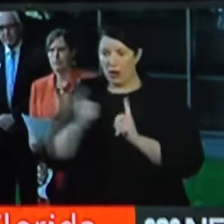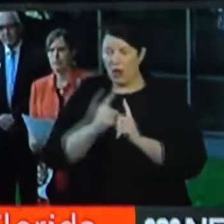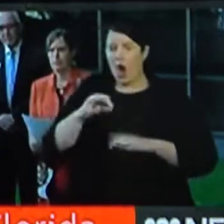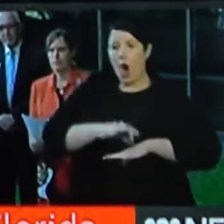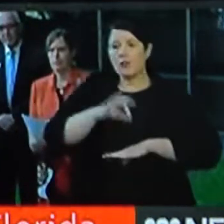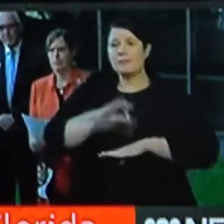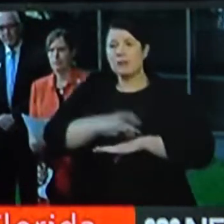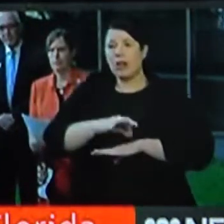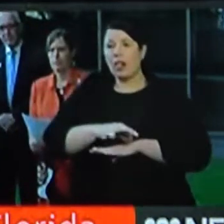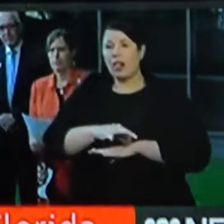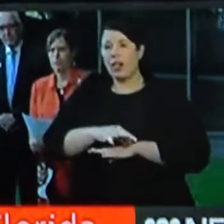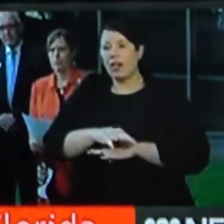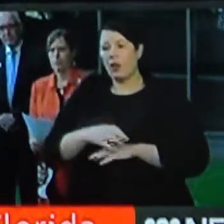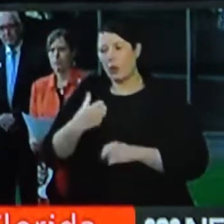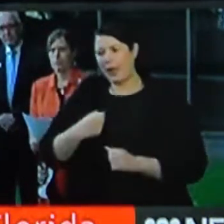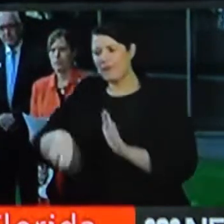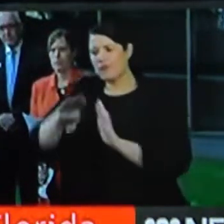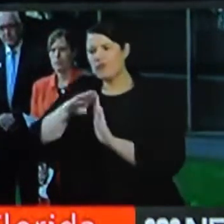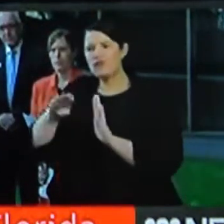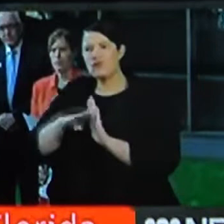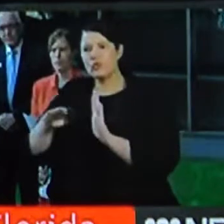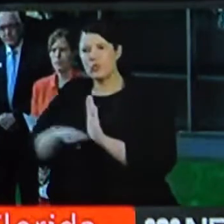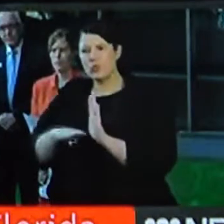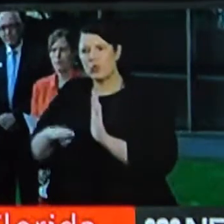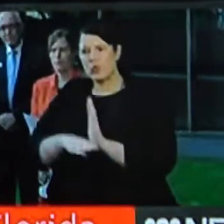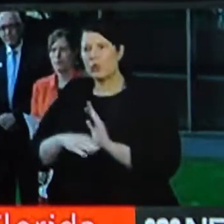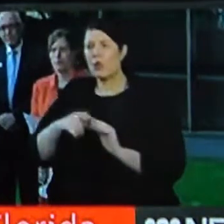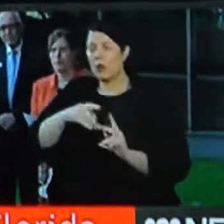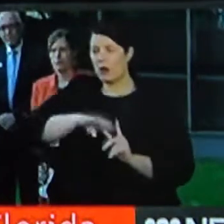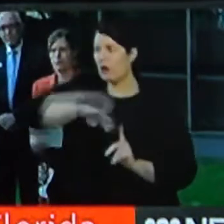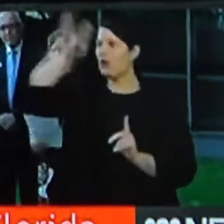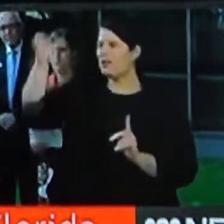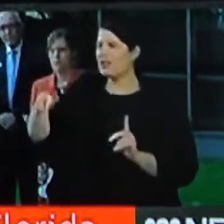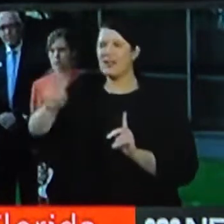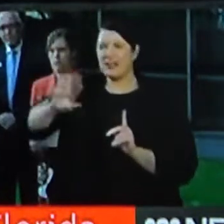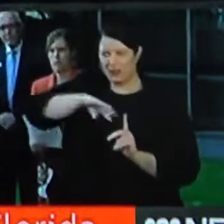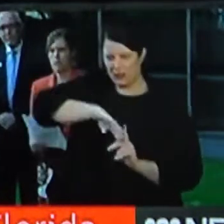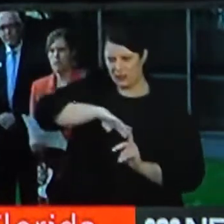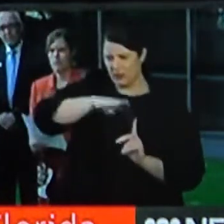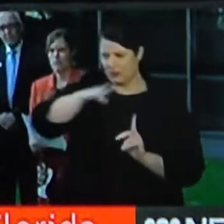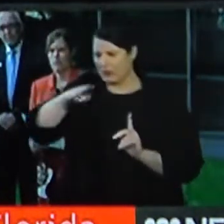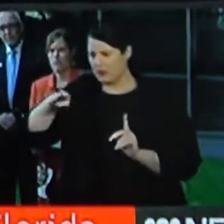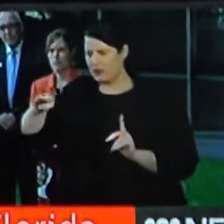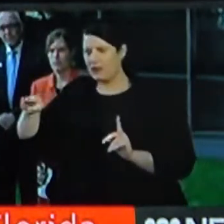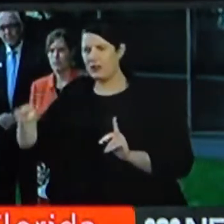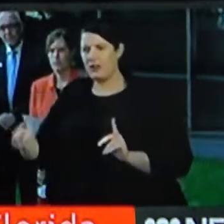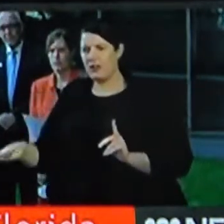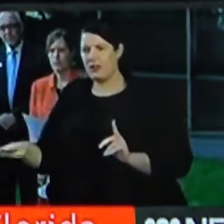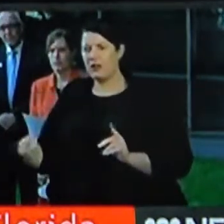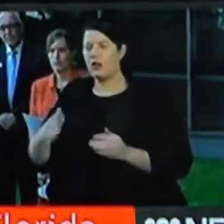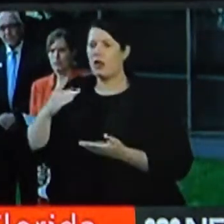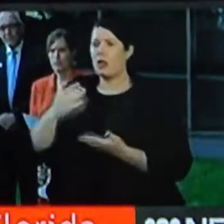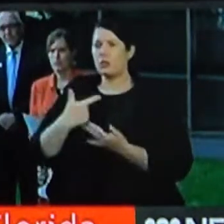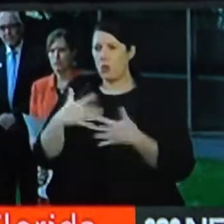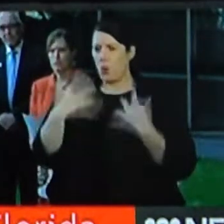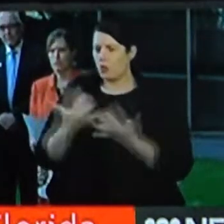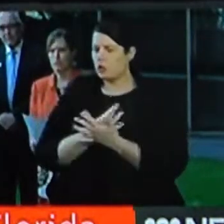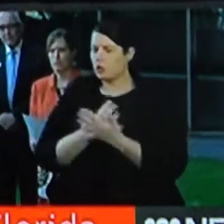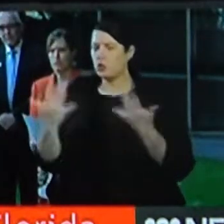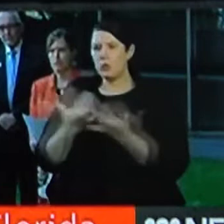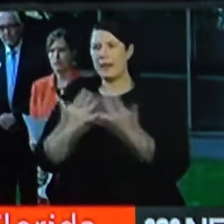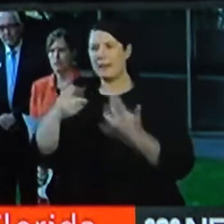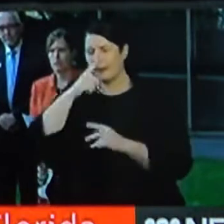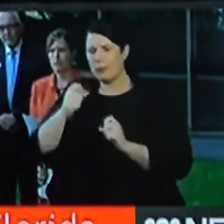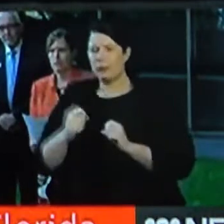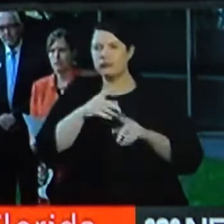reasons we've put these restrictions in place is to what we call flatten the curve, to reduce the number of people that have to go to hospital at the one time, because